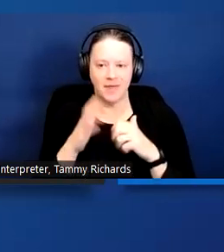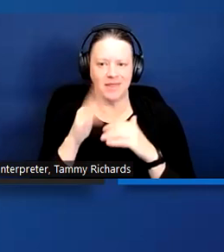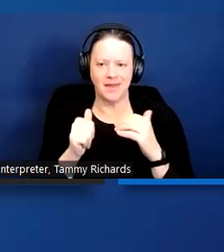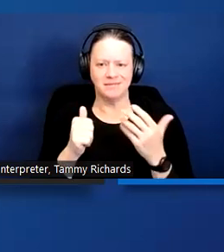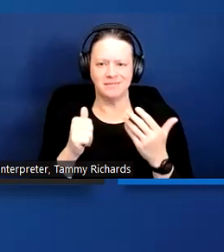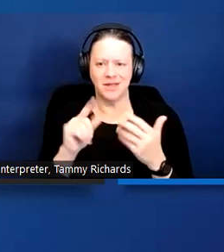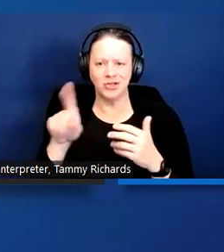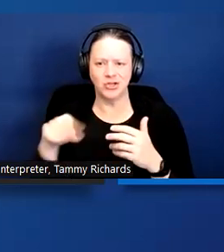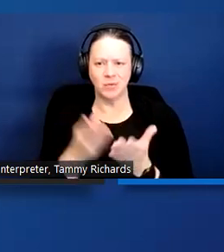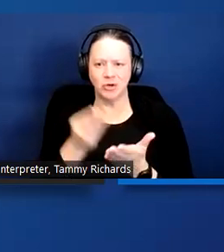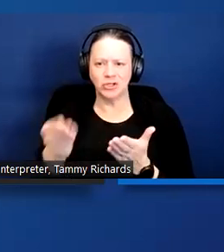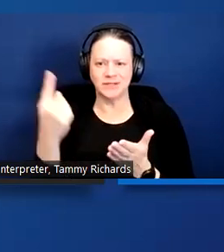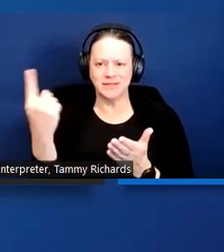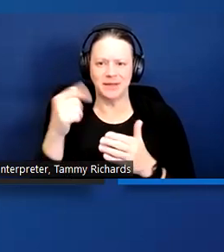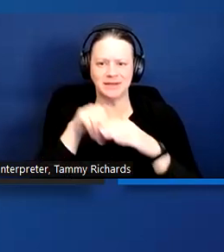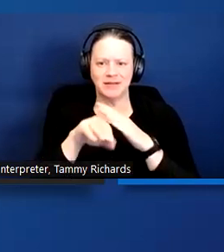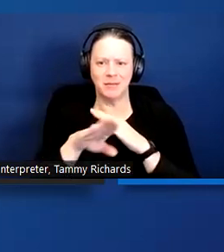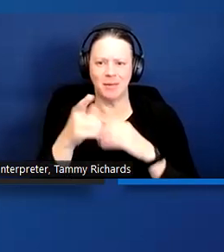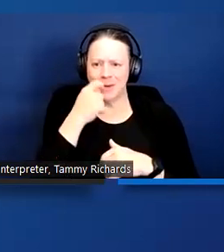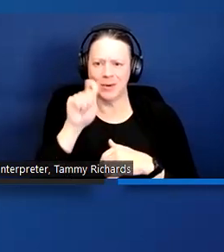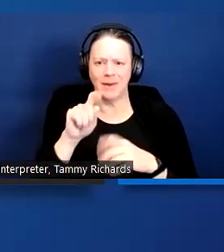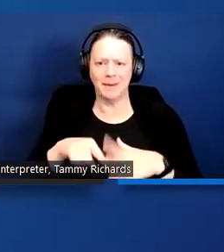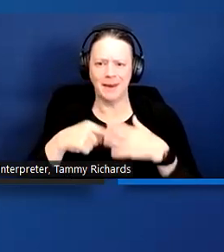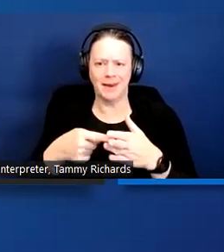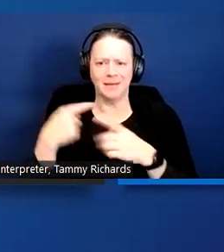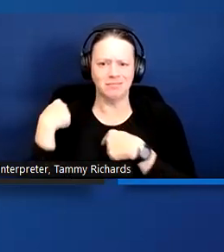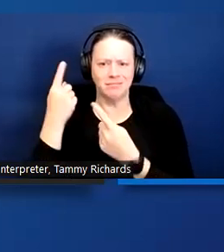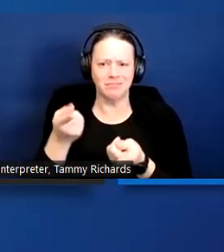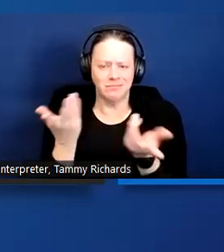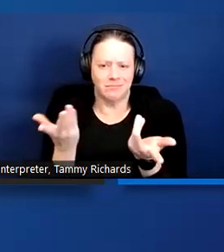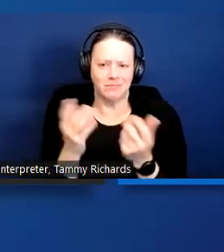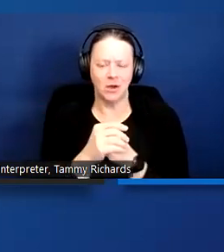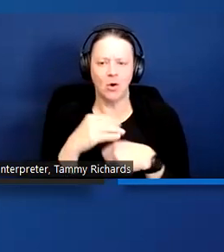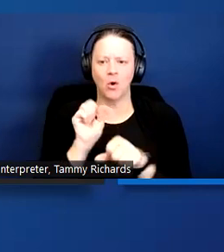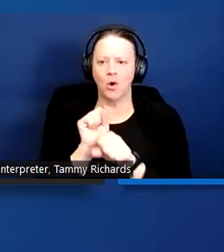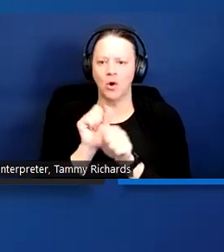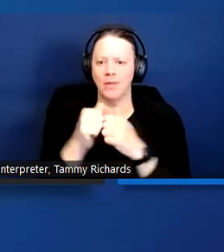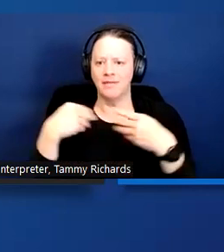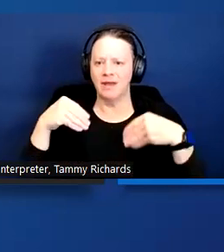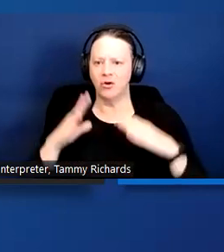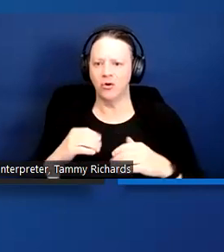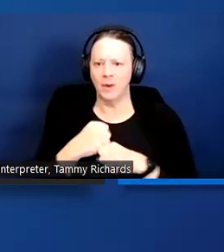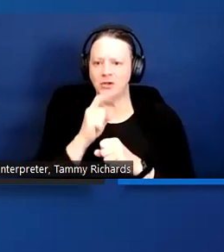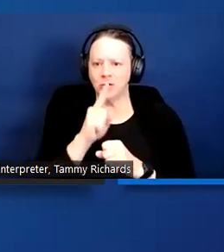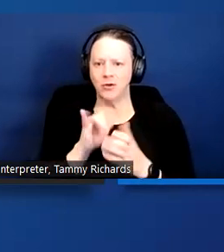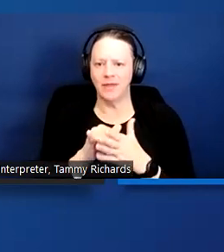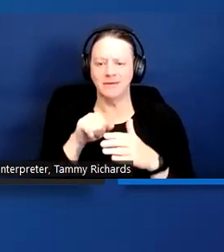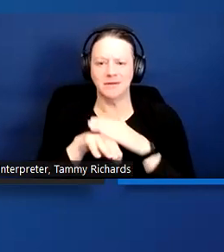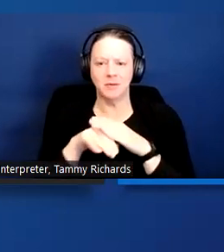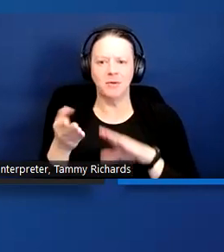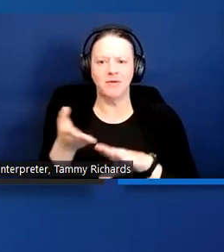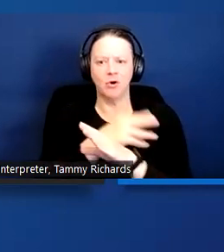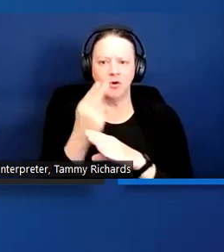just purchased something accessible or worked with the vendor to make it accessible before you used it. The second part is that it